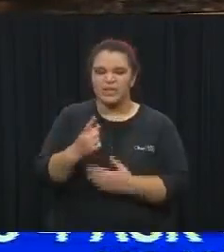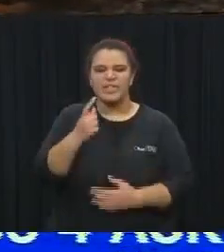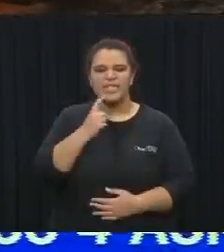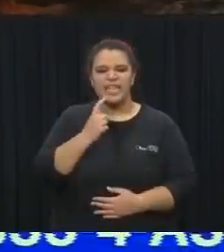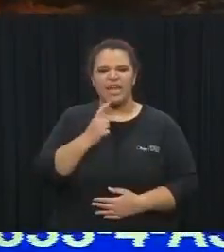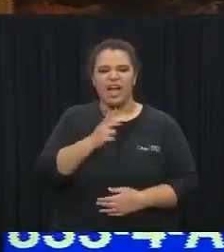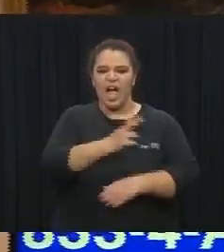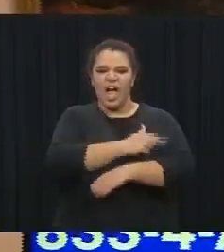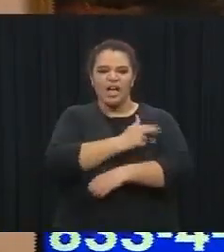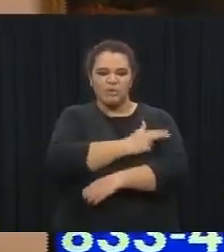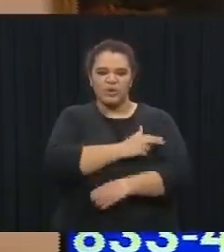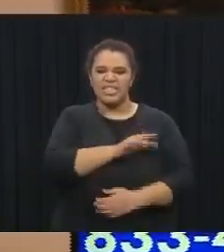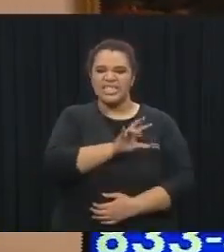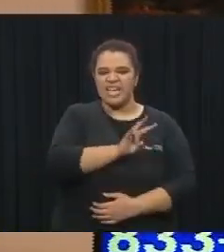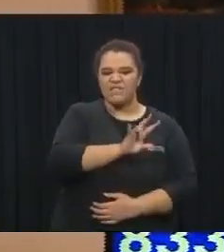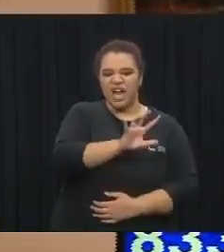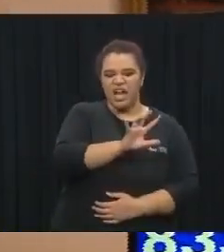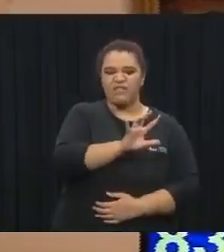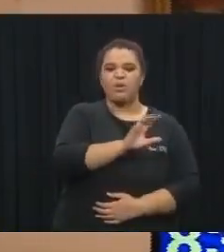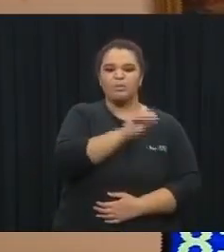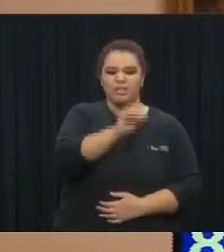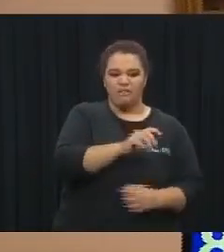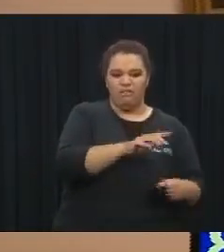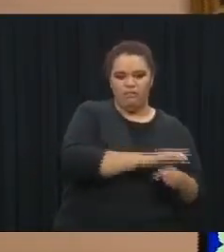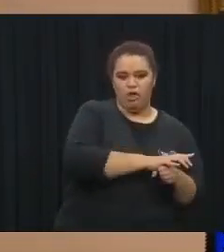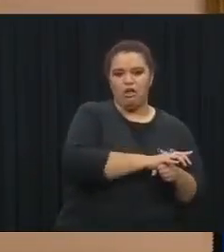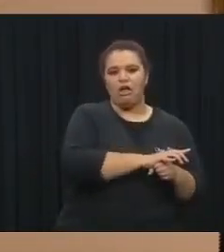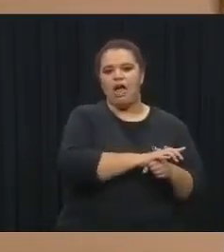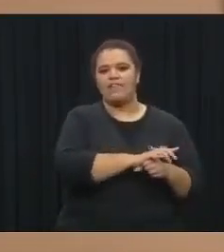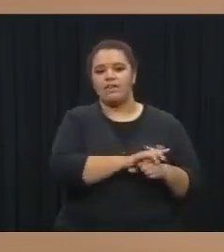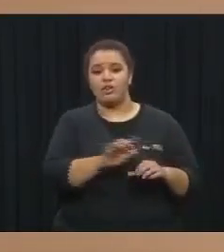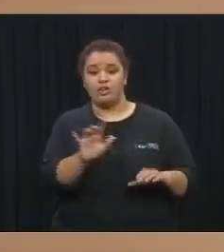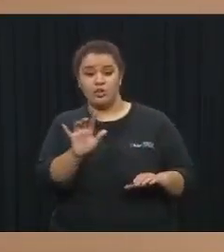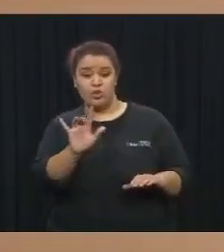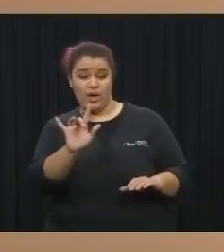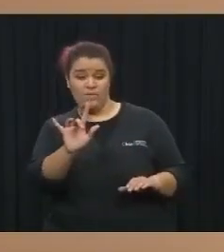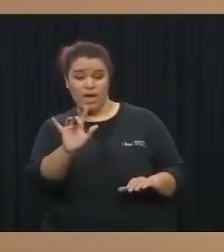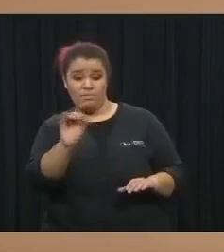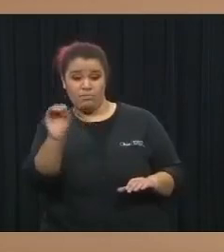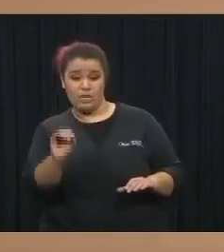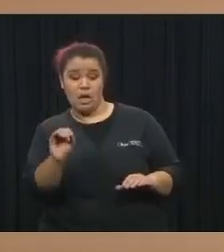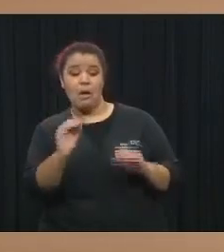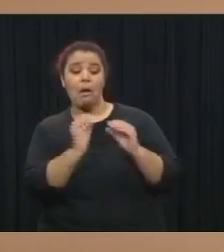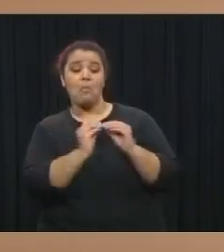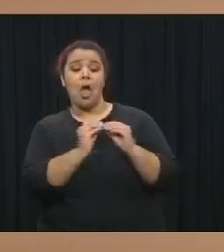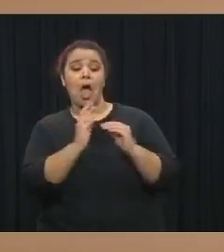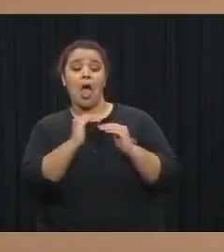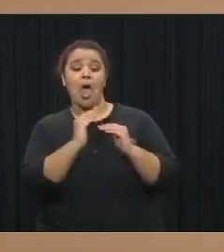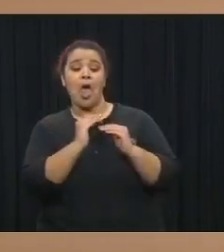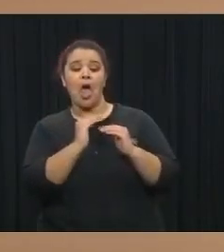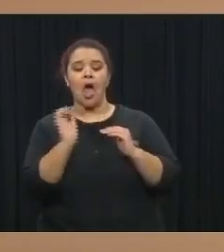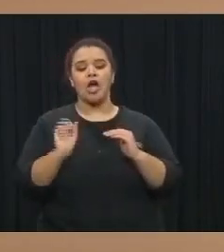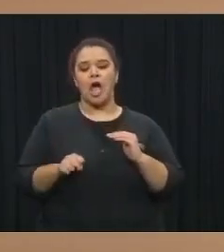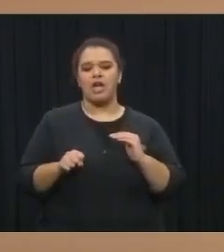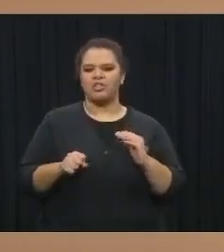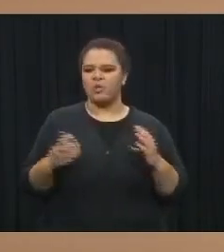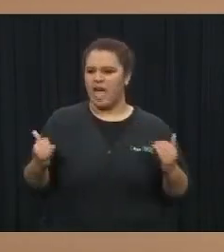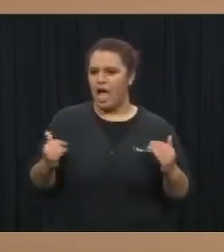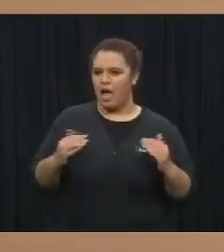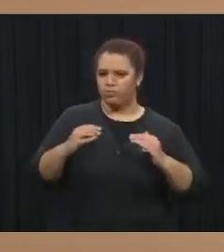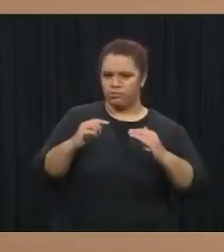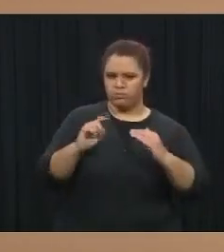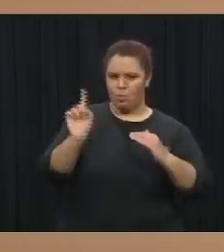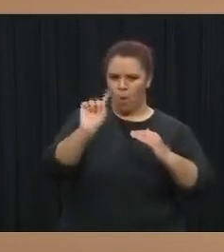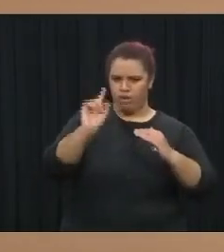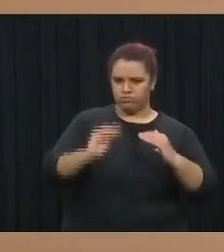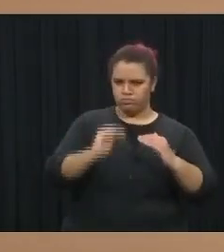handle maybe 25% more. Where are they at now? What can and can't they handle at this point? They're at about the same